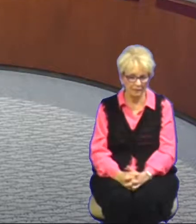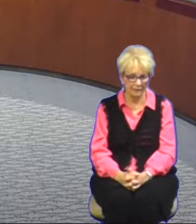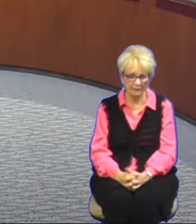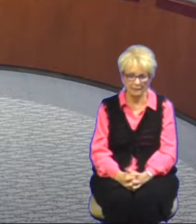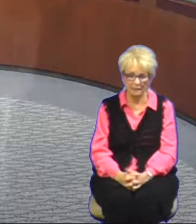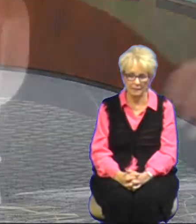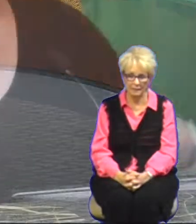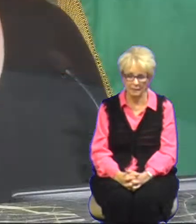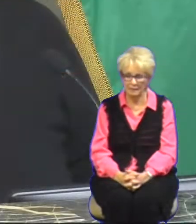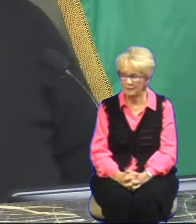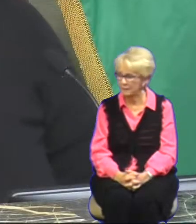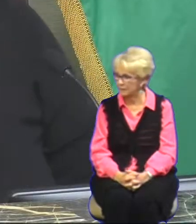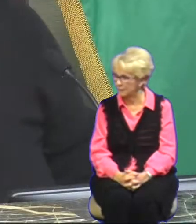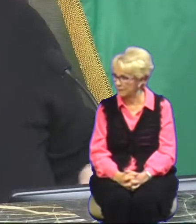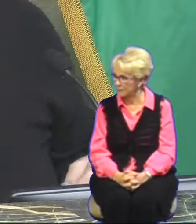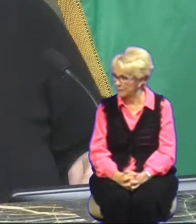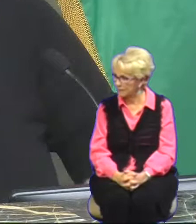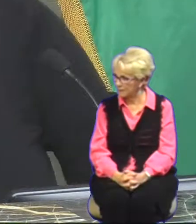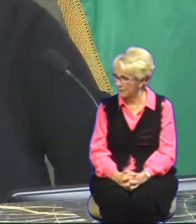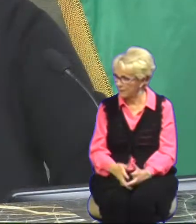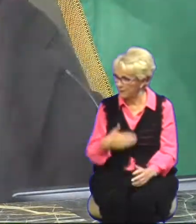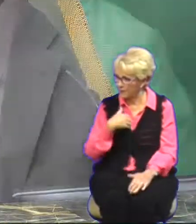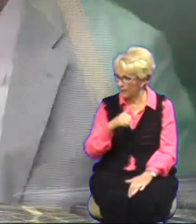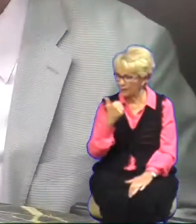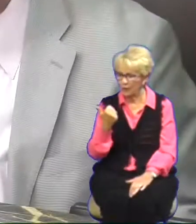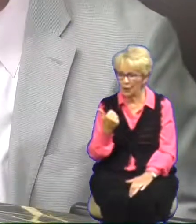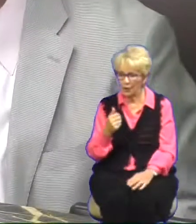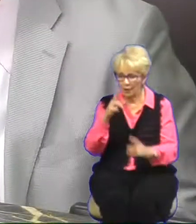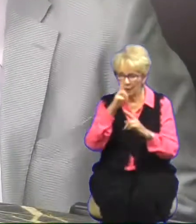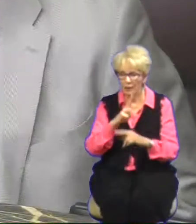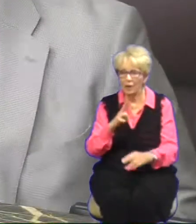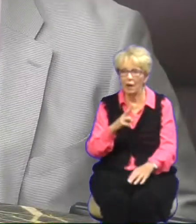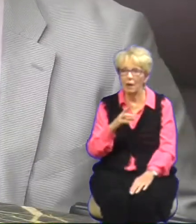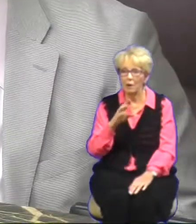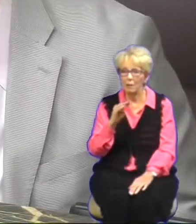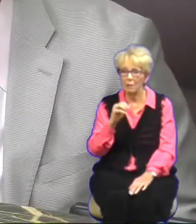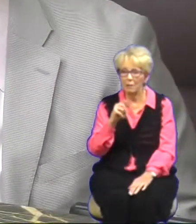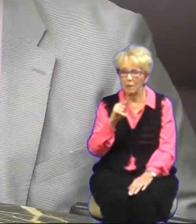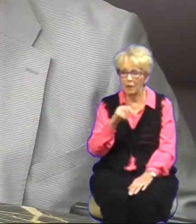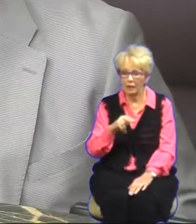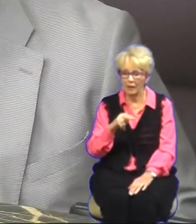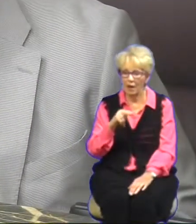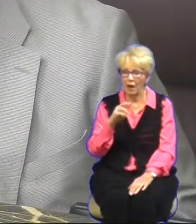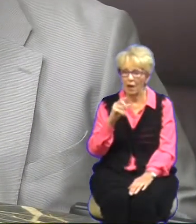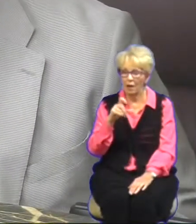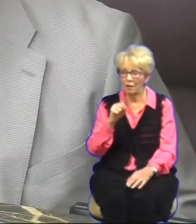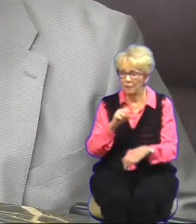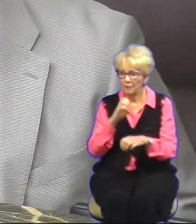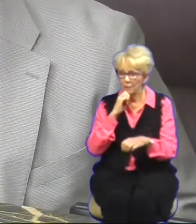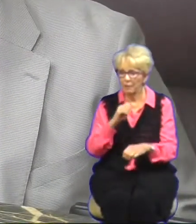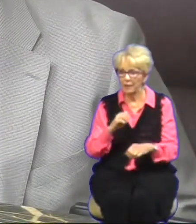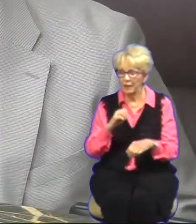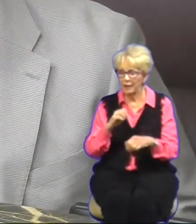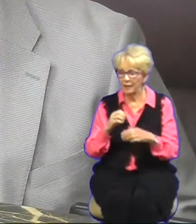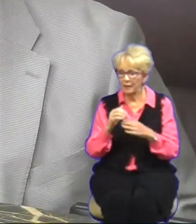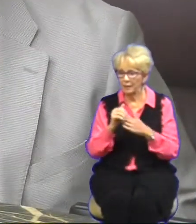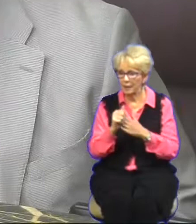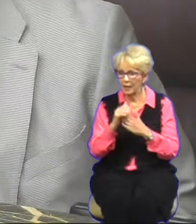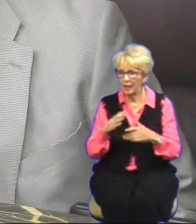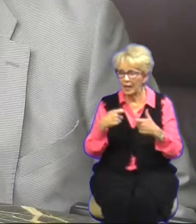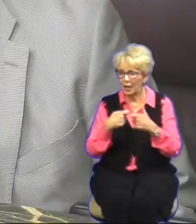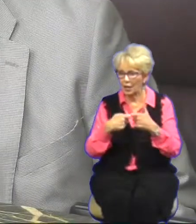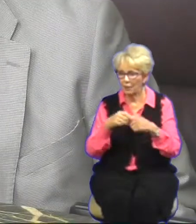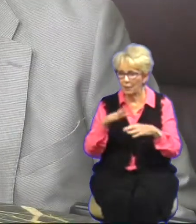Paying the dollar for the gun. We have another resolution honoring Martin Hollis. Whereas Martin Hollis was employed as a meter reader in the electric department